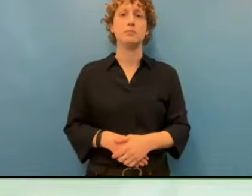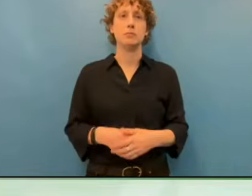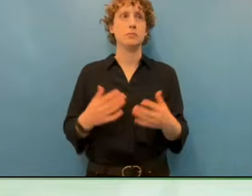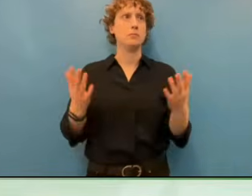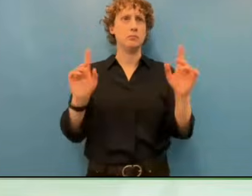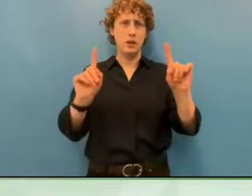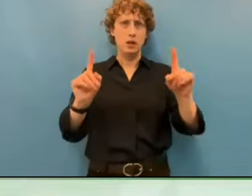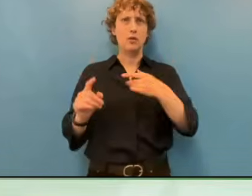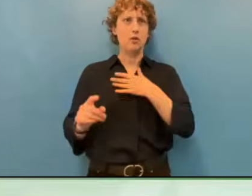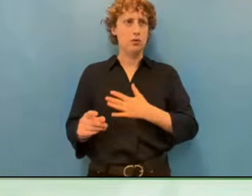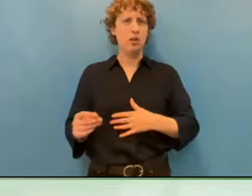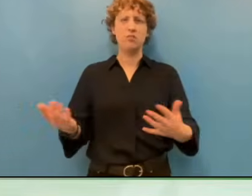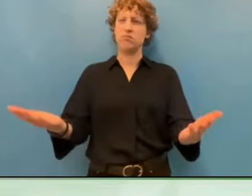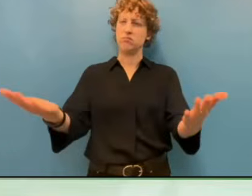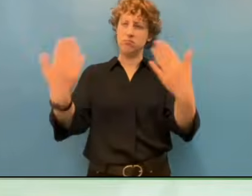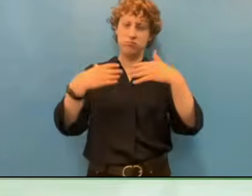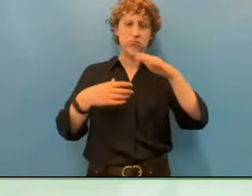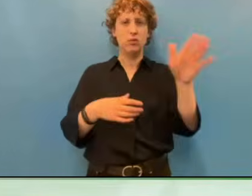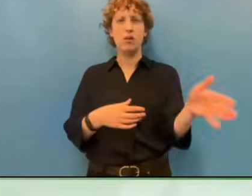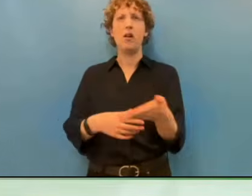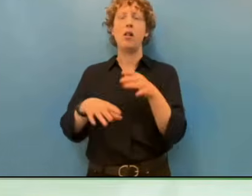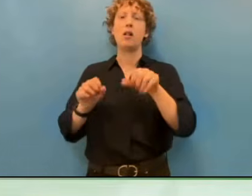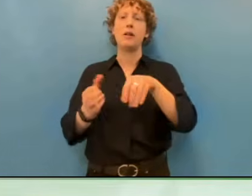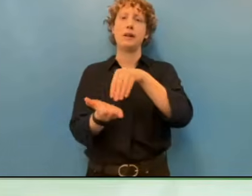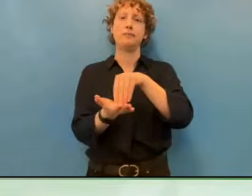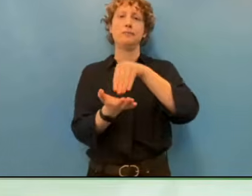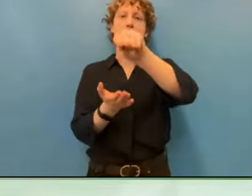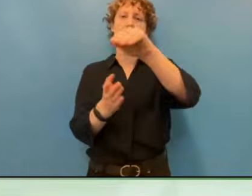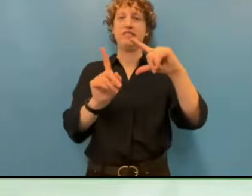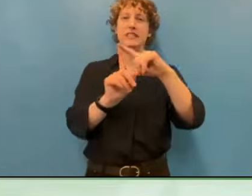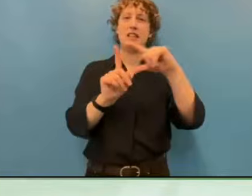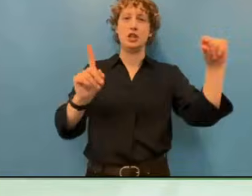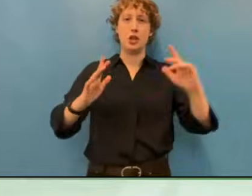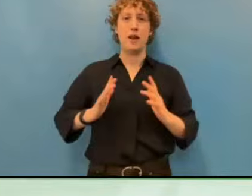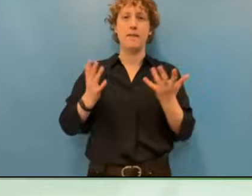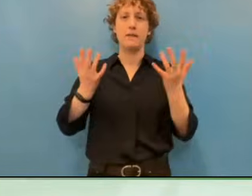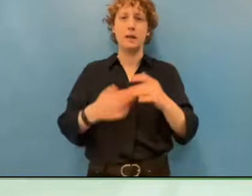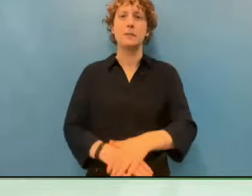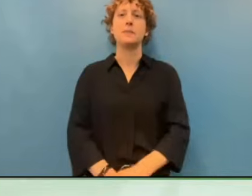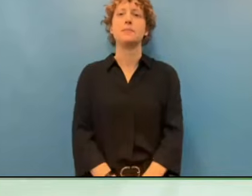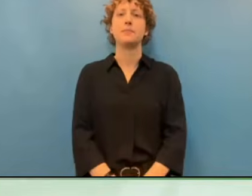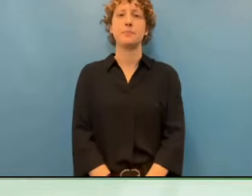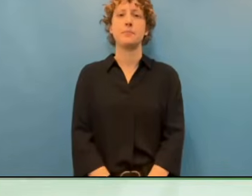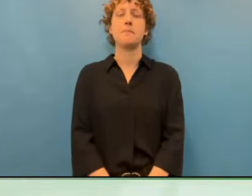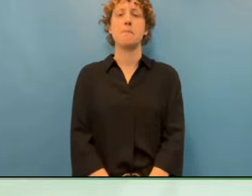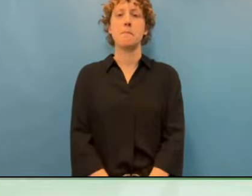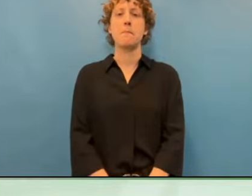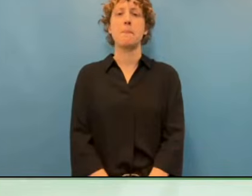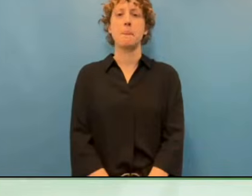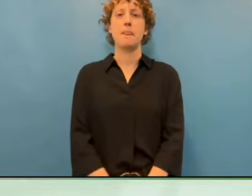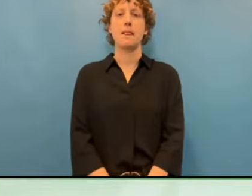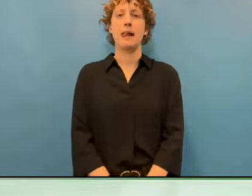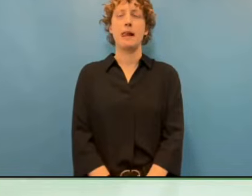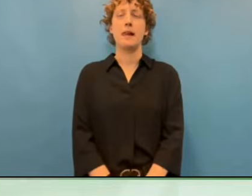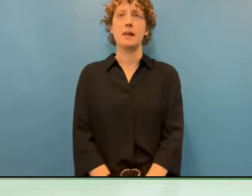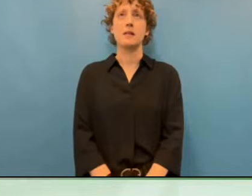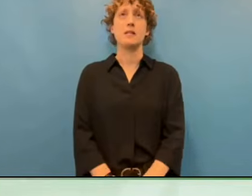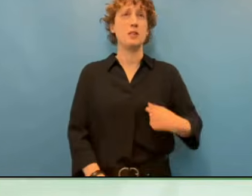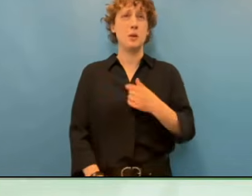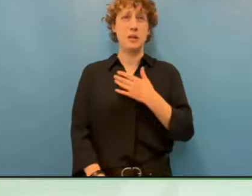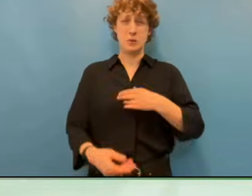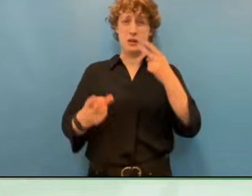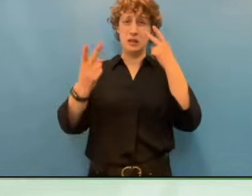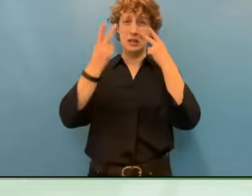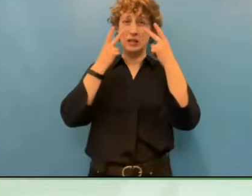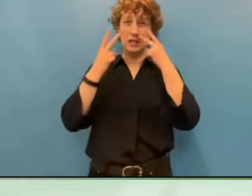inclusion term just in a narrow sense, as most academia do, but we would like to see everybody based on a